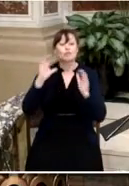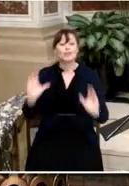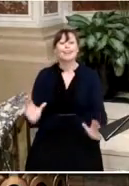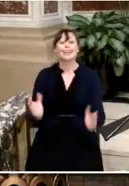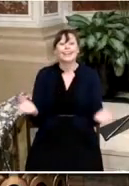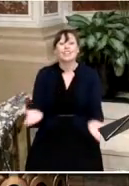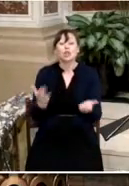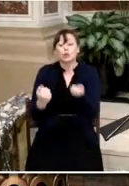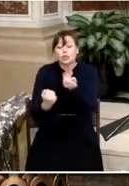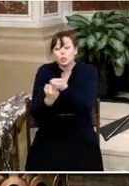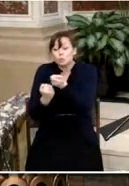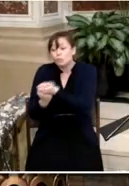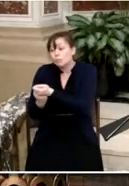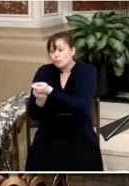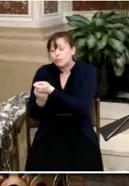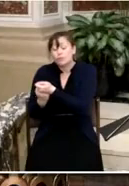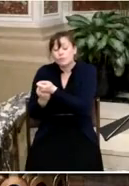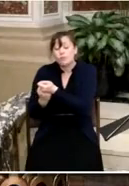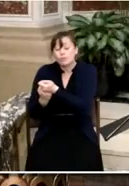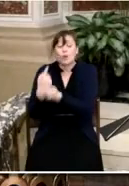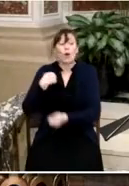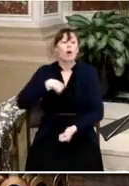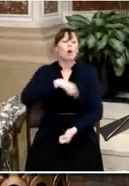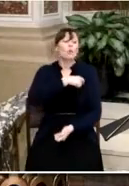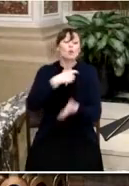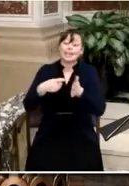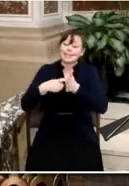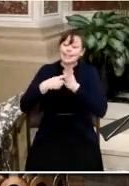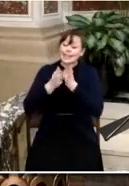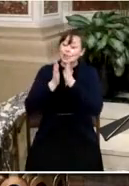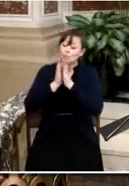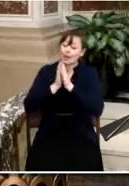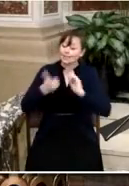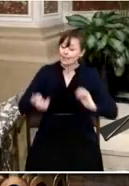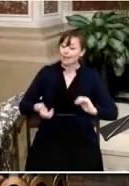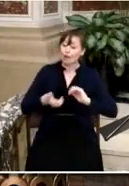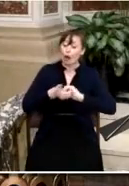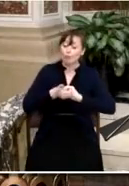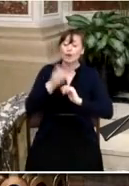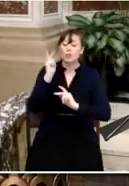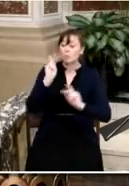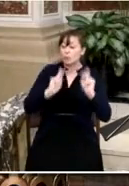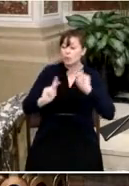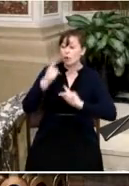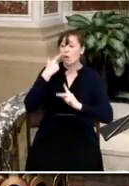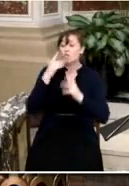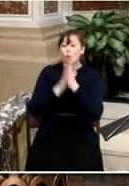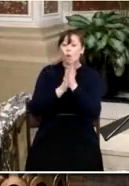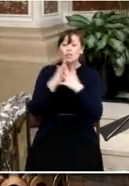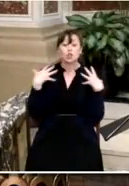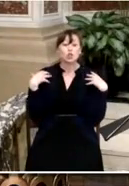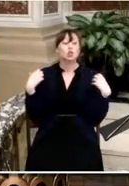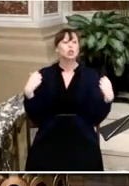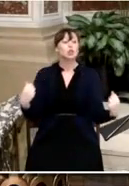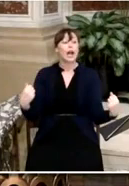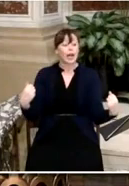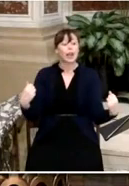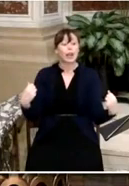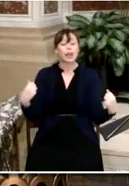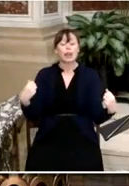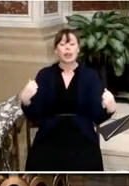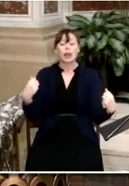and support. We need the prayers and the collaboration of our people for strength, and we need